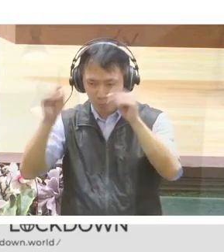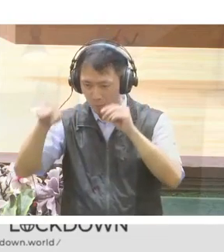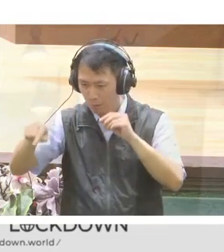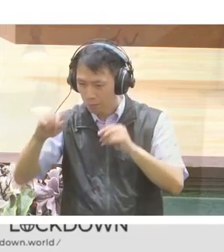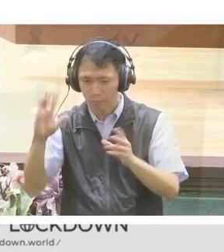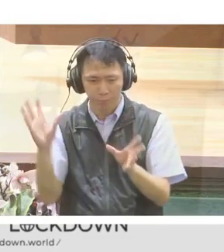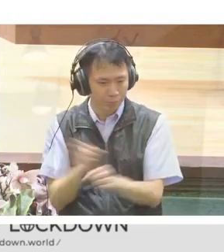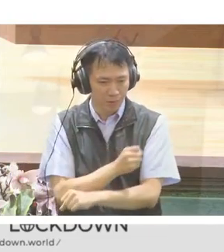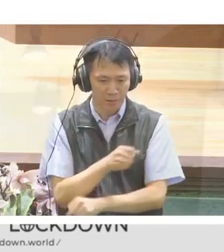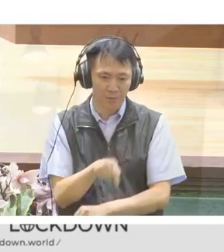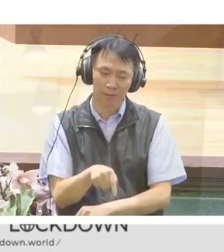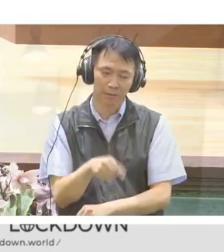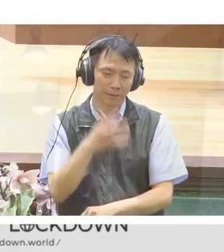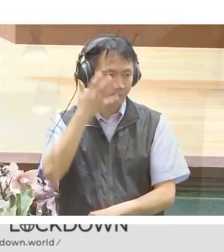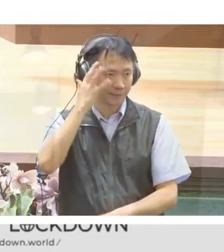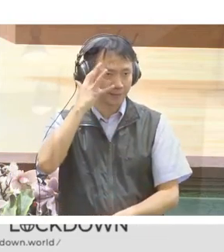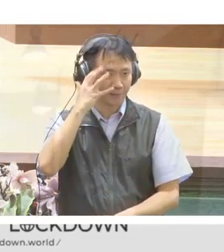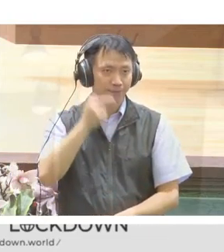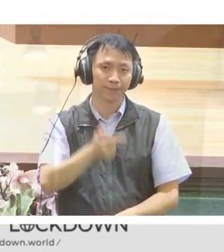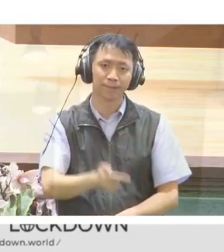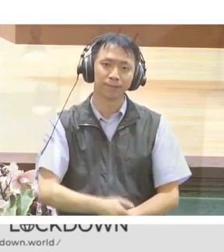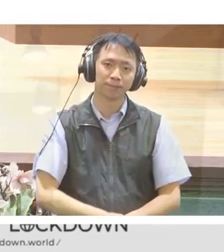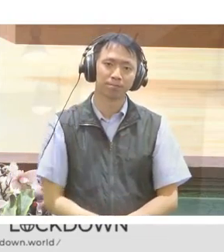you can imagine that with the